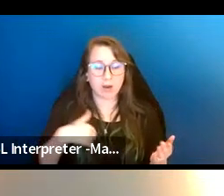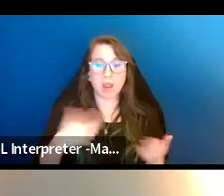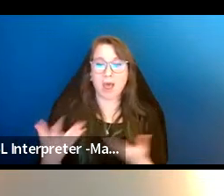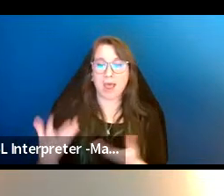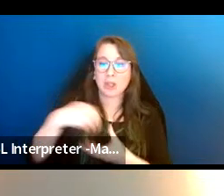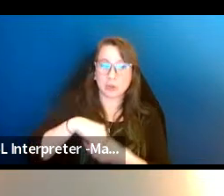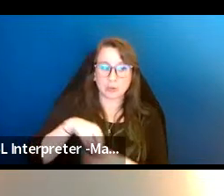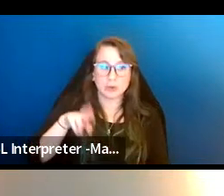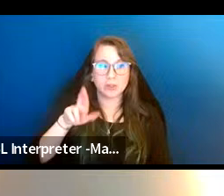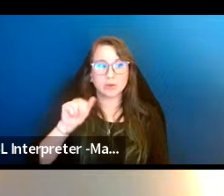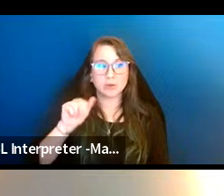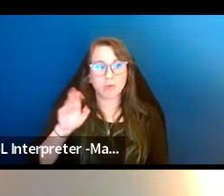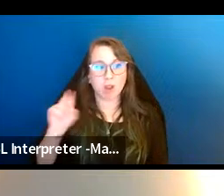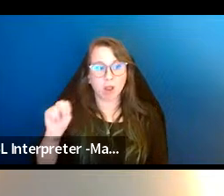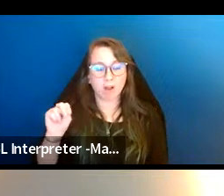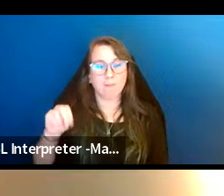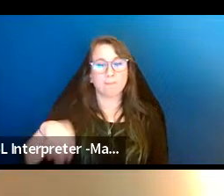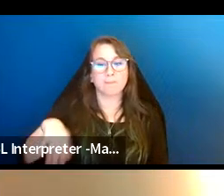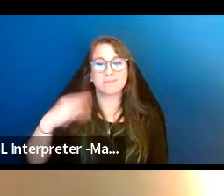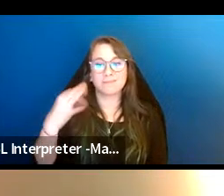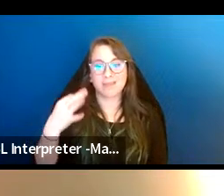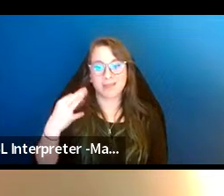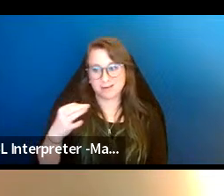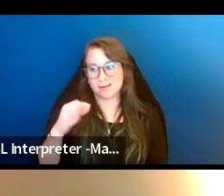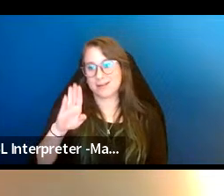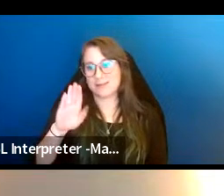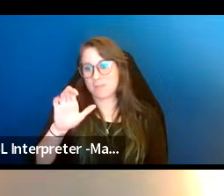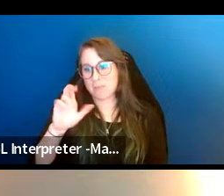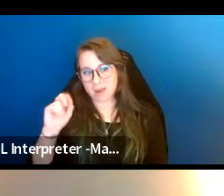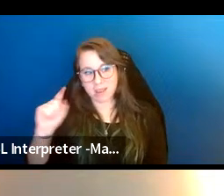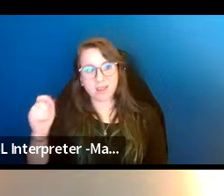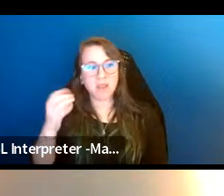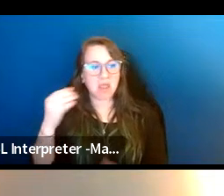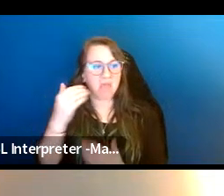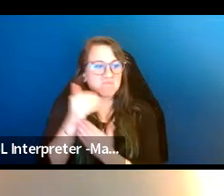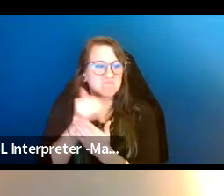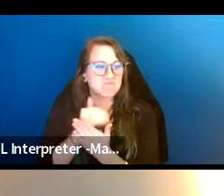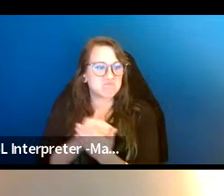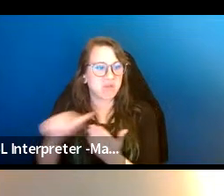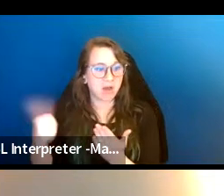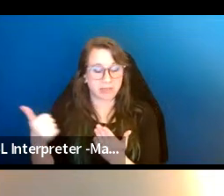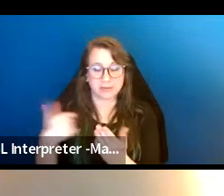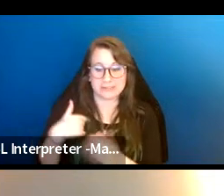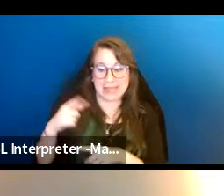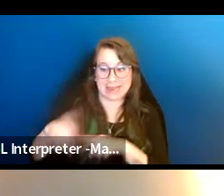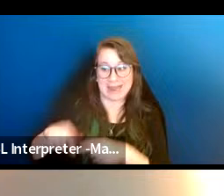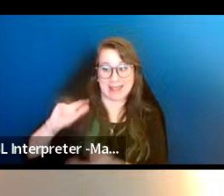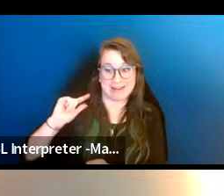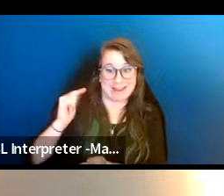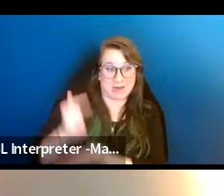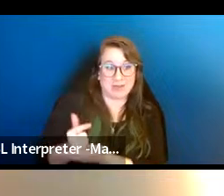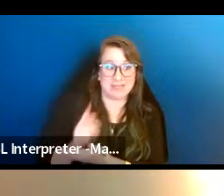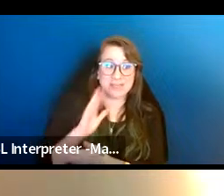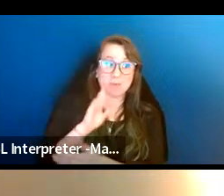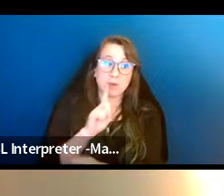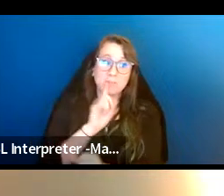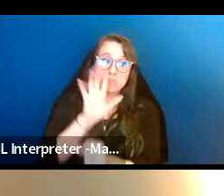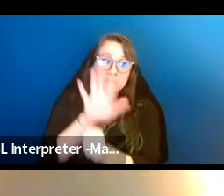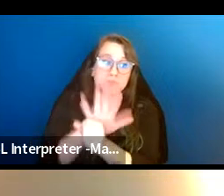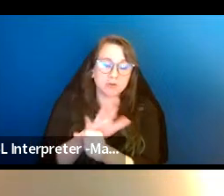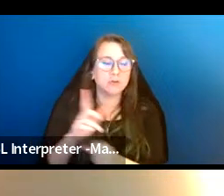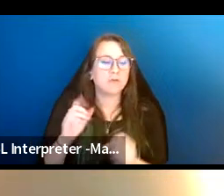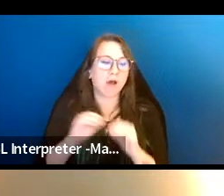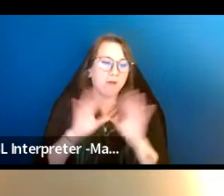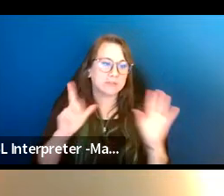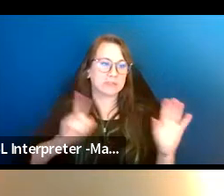ROM, 19th and Bennett, and several other areas as well. I can't guarantee that they'll be granted because obviously the legislation needs to